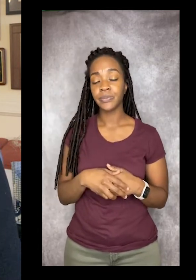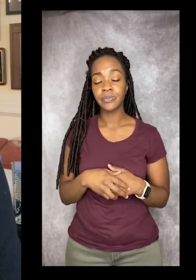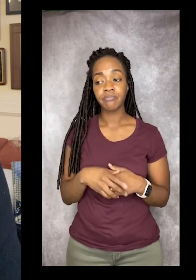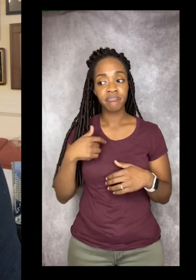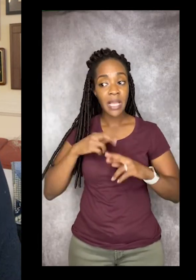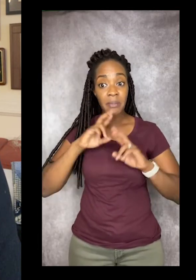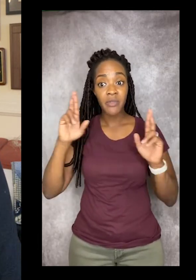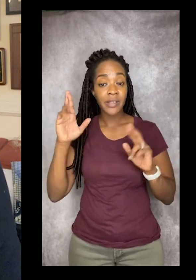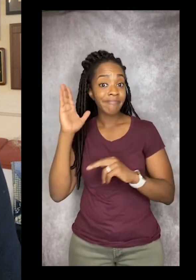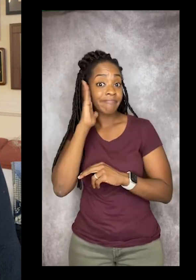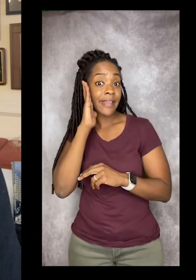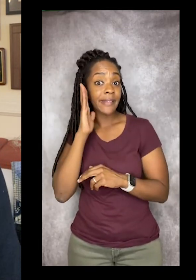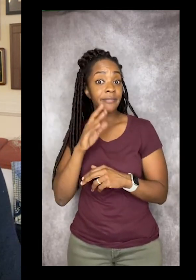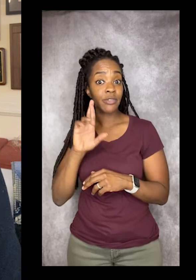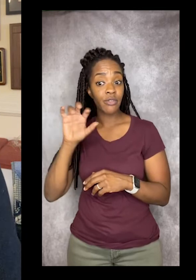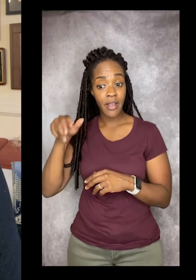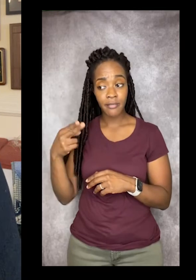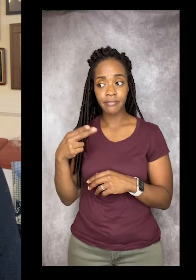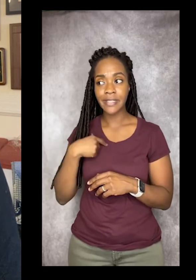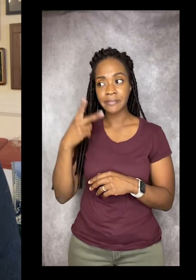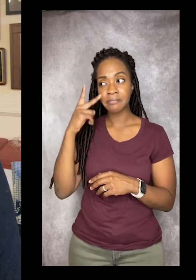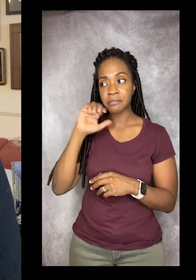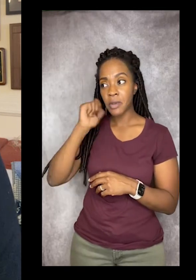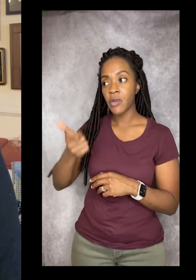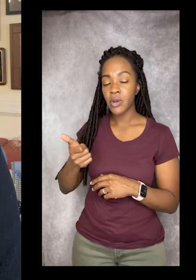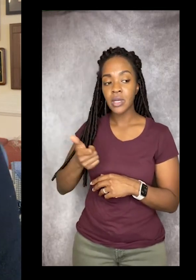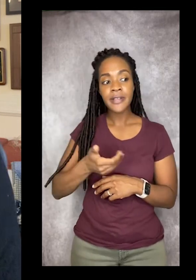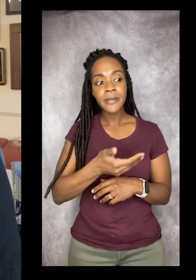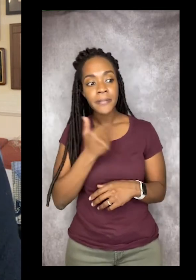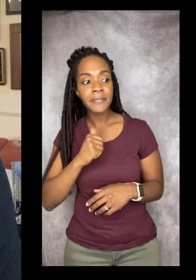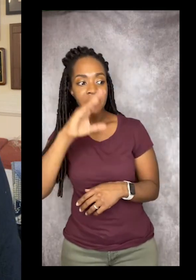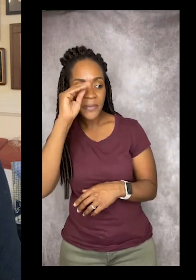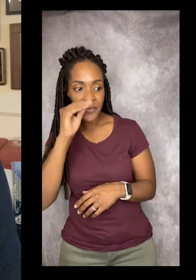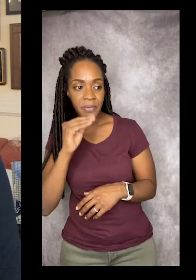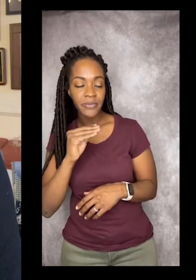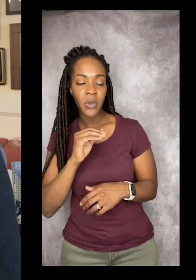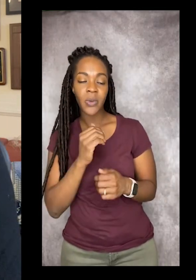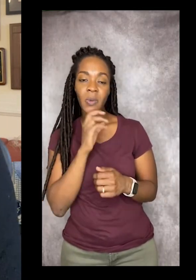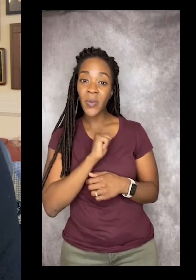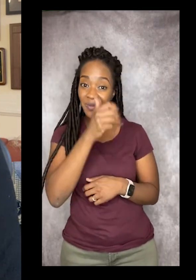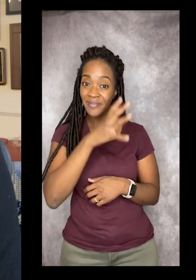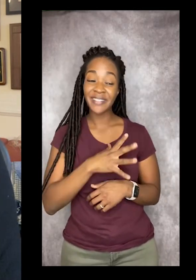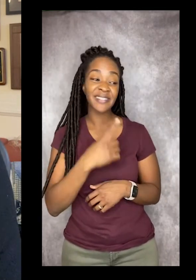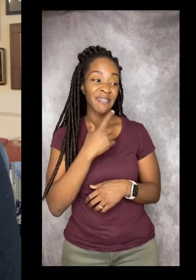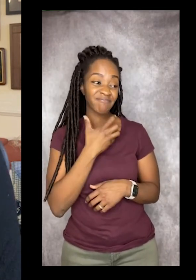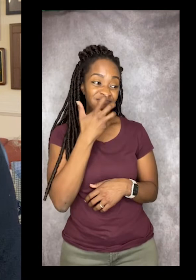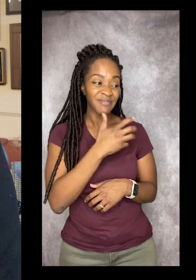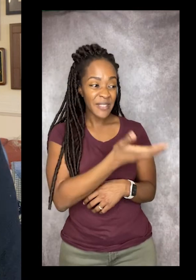"I'm getting ready to go to bed, Ralph. I see you tomorrow." "Come here, boy," the old man said, raising his